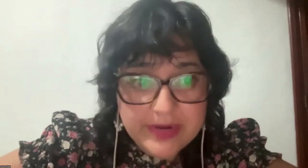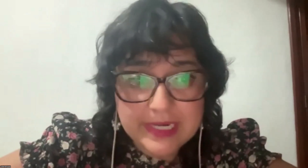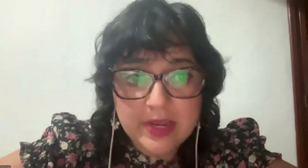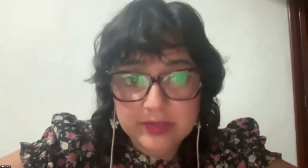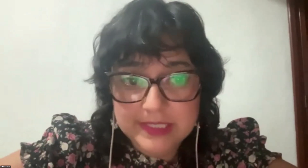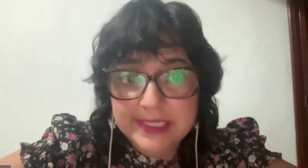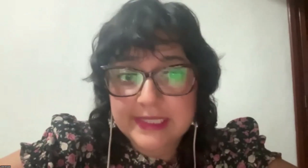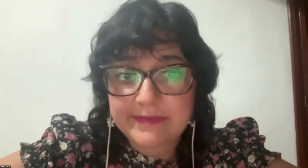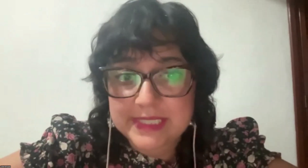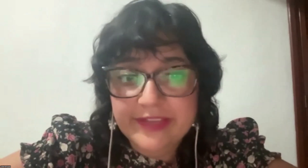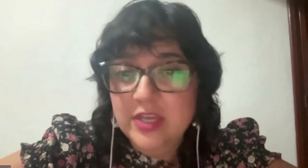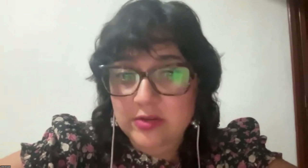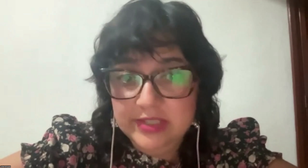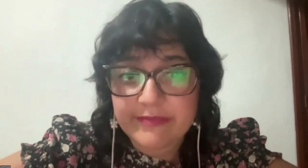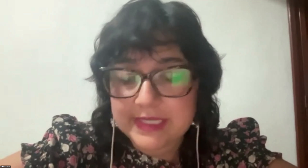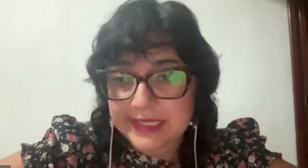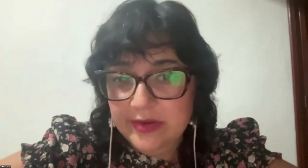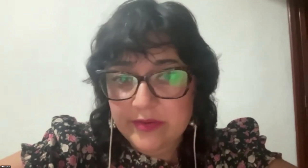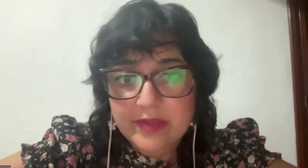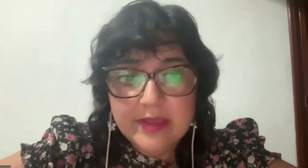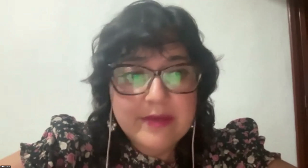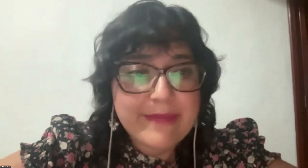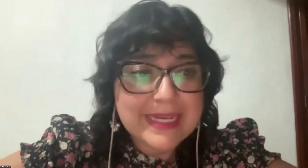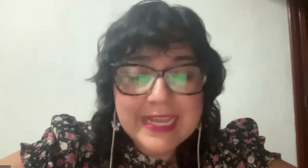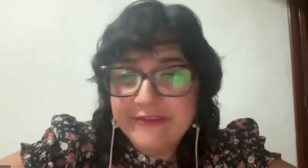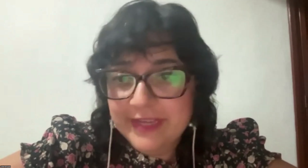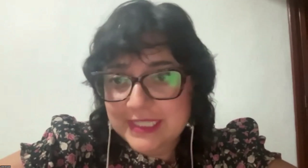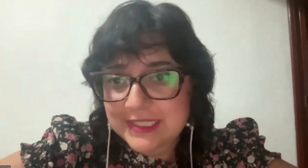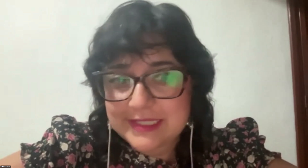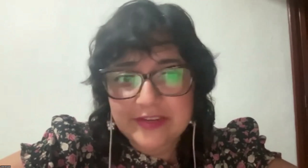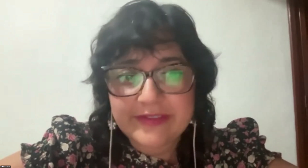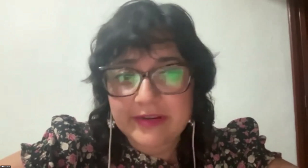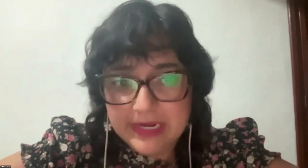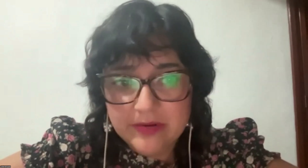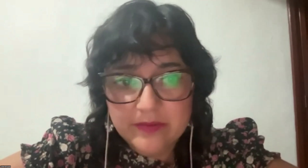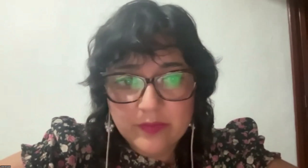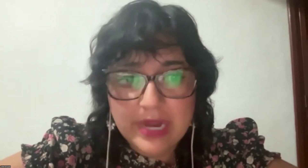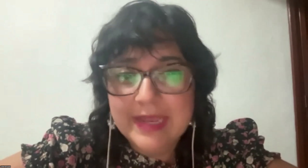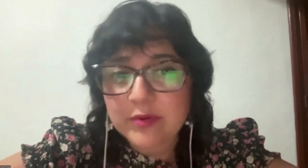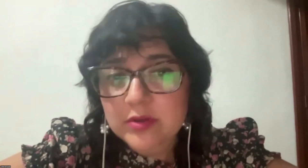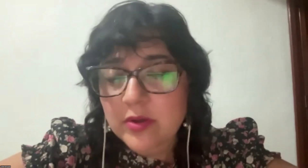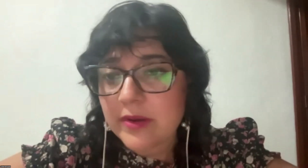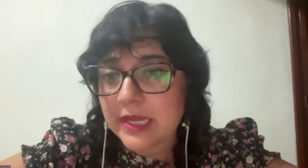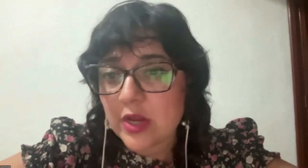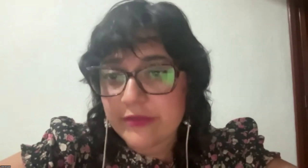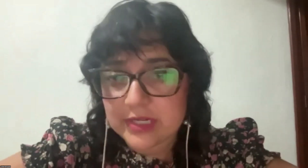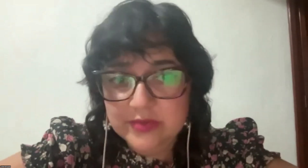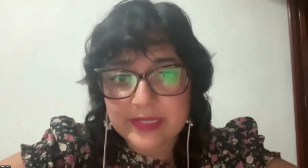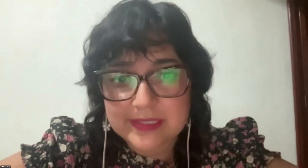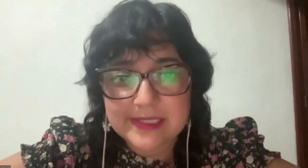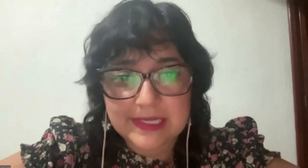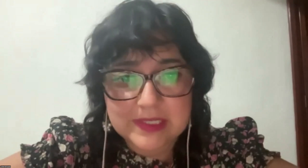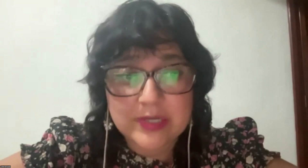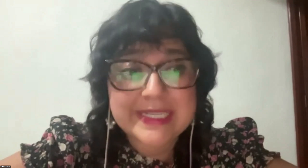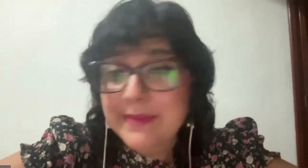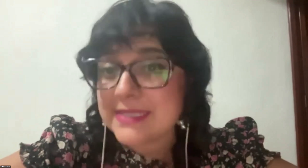year, Hurricane Otis hit the Pacific coast of Mexico, mainly affecting the state of Guerrero, where Acapulco and other